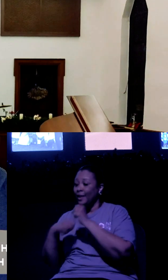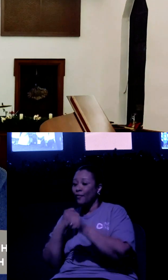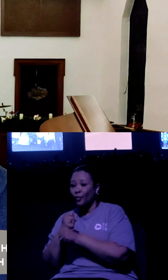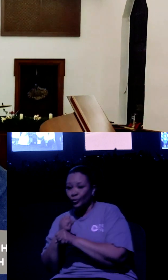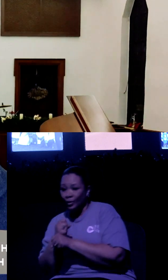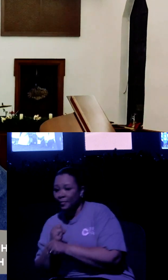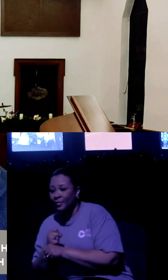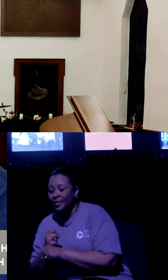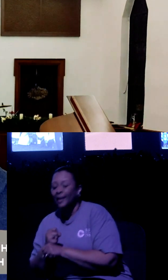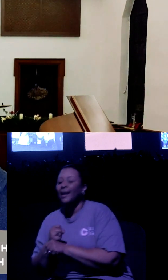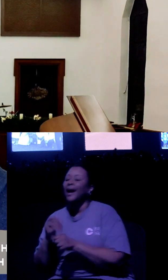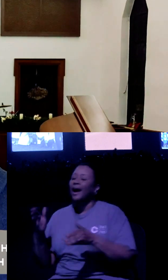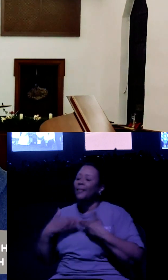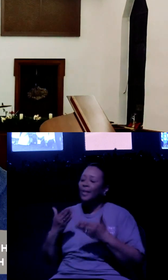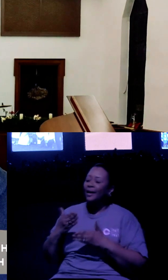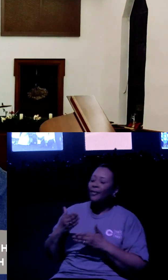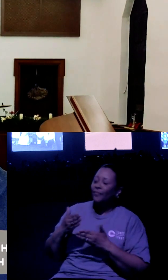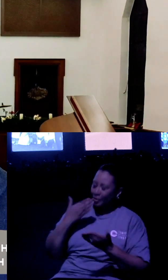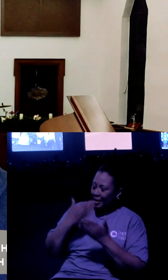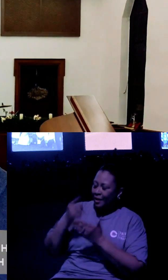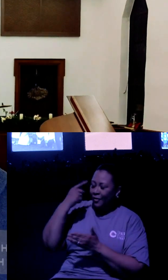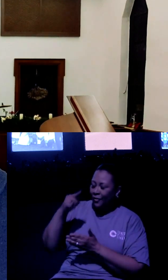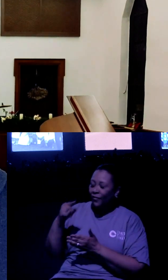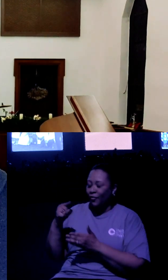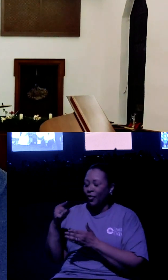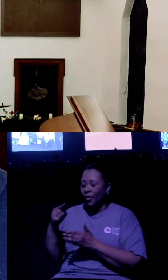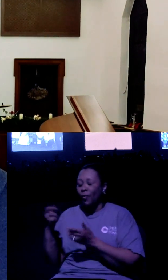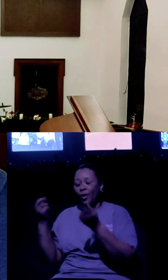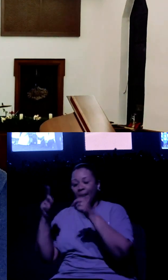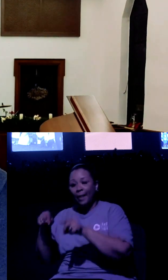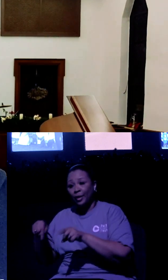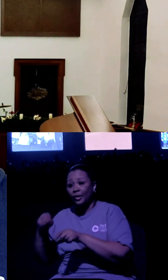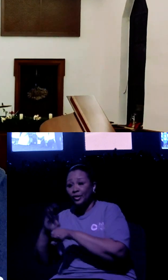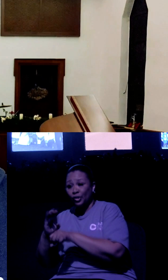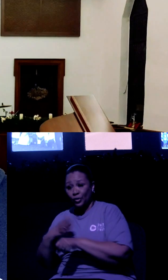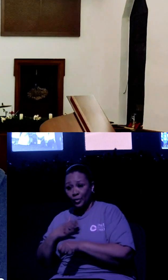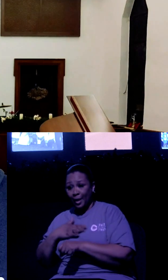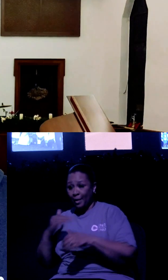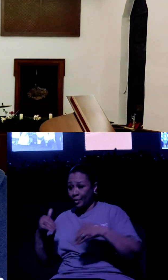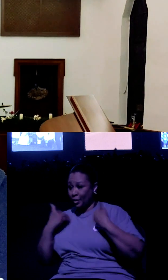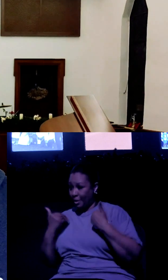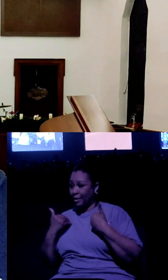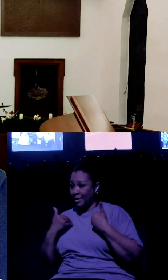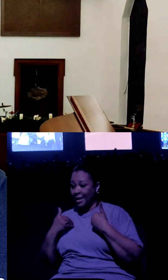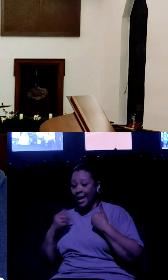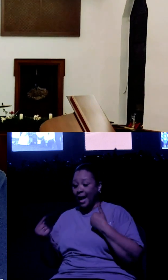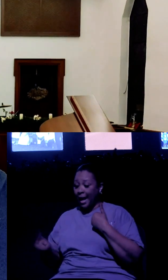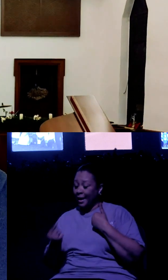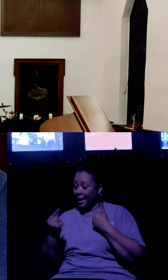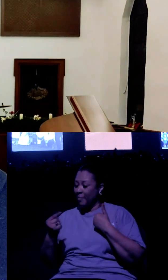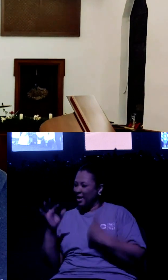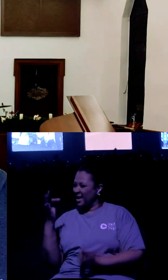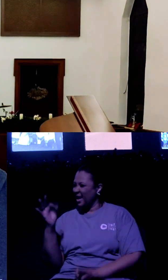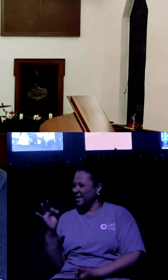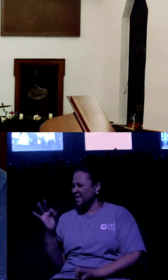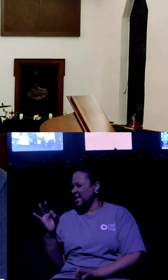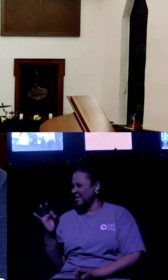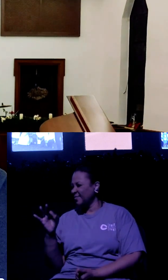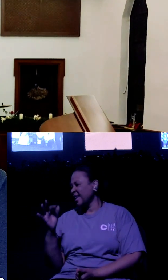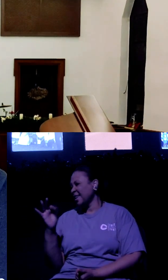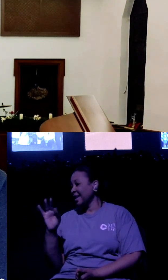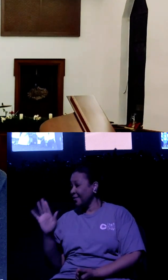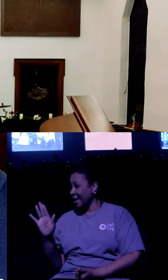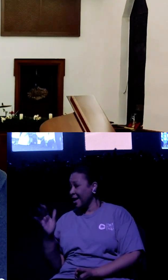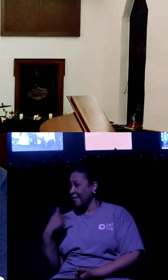anniversary. I'm very grateful for the role that Community played in my life when I was young. I came to Community in 1995, and that's